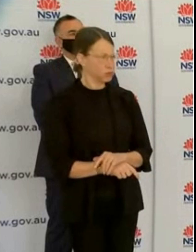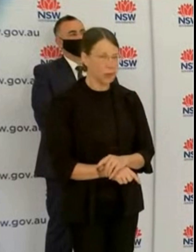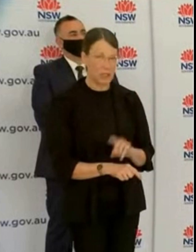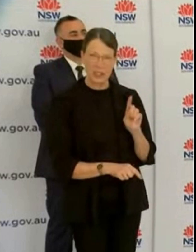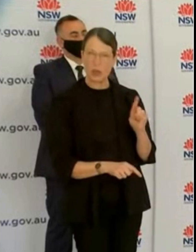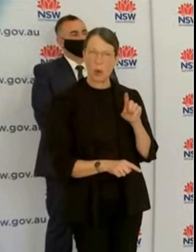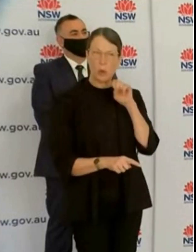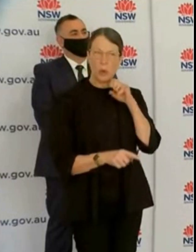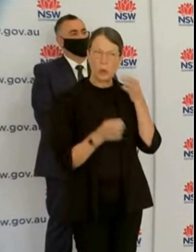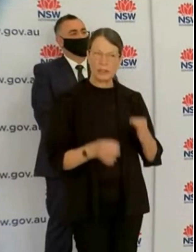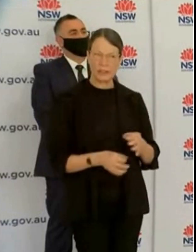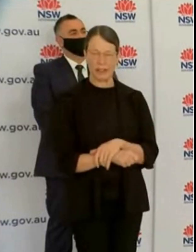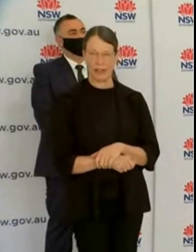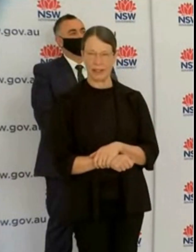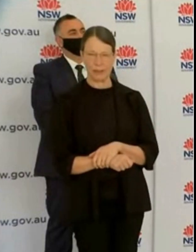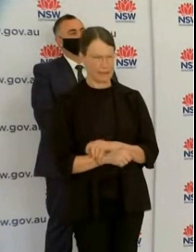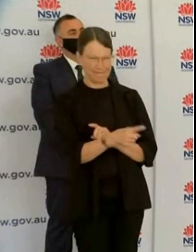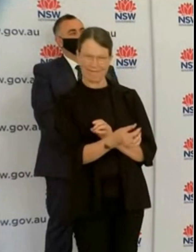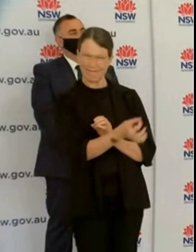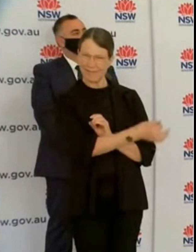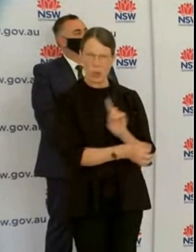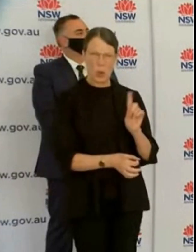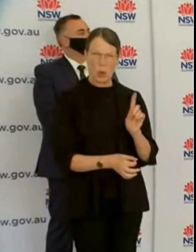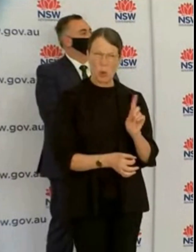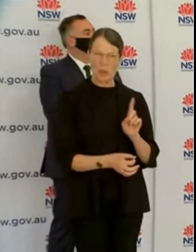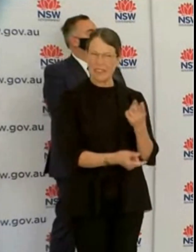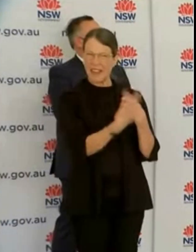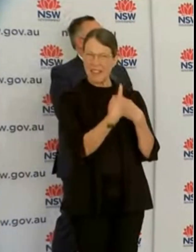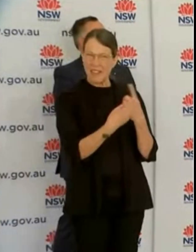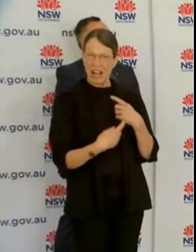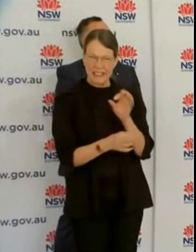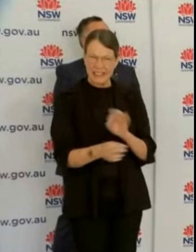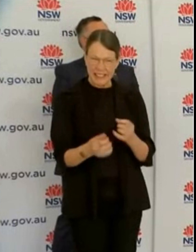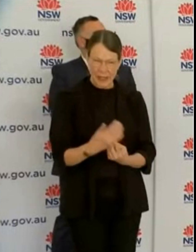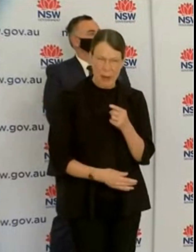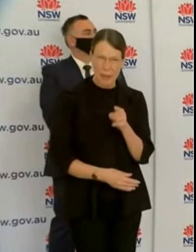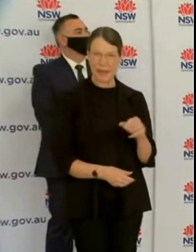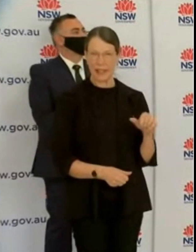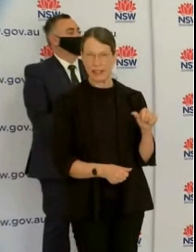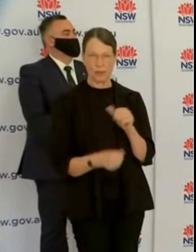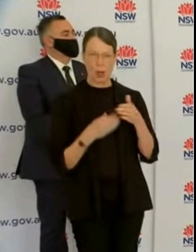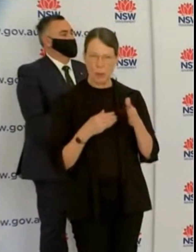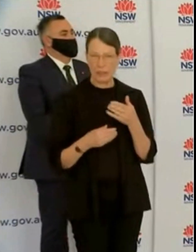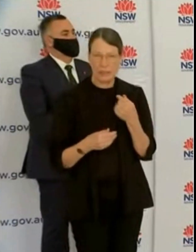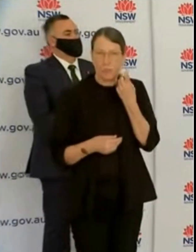lockdown ends at 11:59 Friday night. Correct, and we said that we'd let you know by the end of this week, which we will. Is it likely to be an immediate lift, or would you say in a week's time or on this future